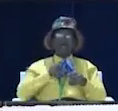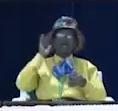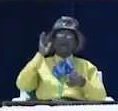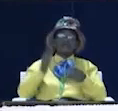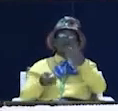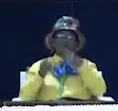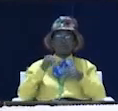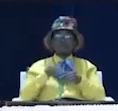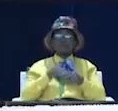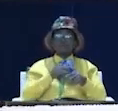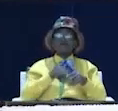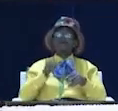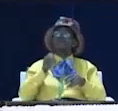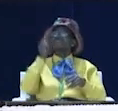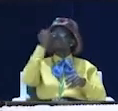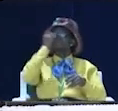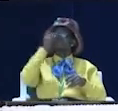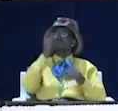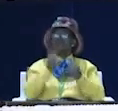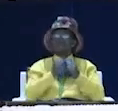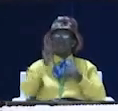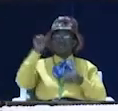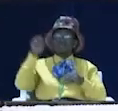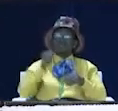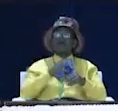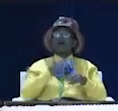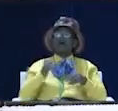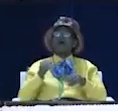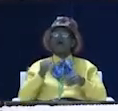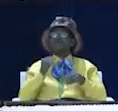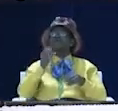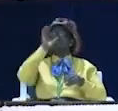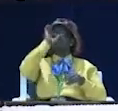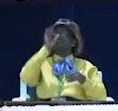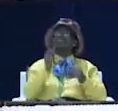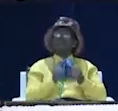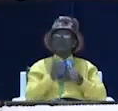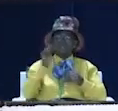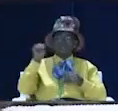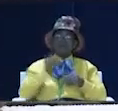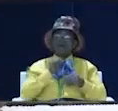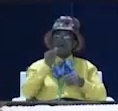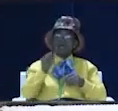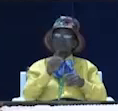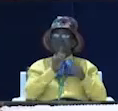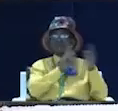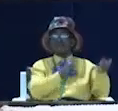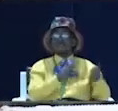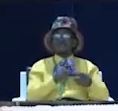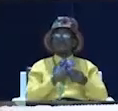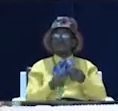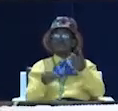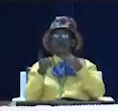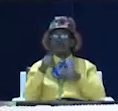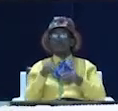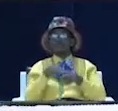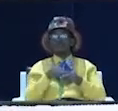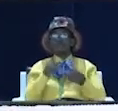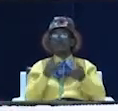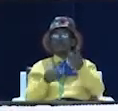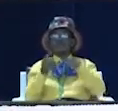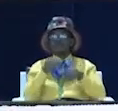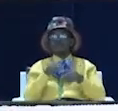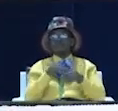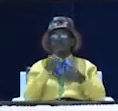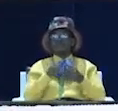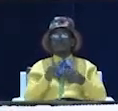and he with me. He said, I'm ready to come in. Come into your heart.